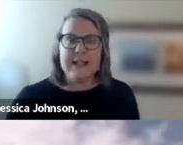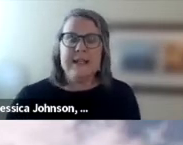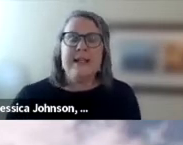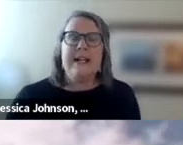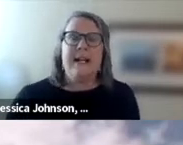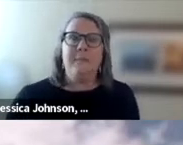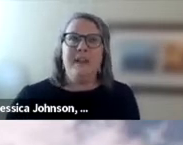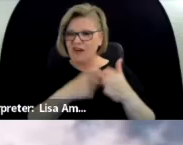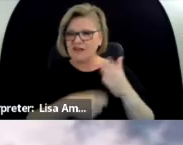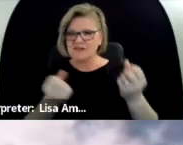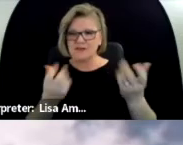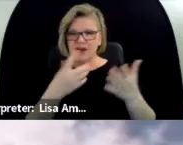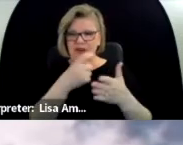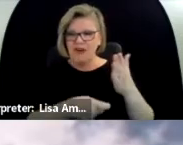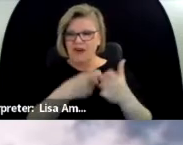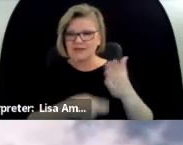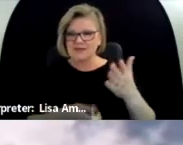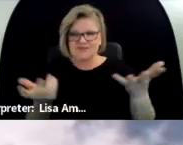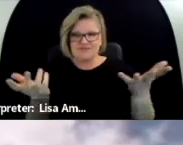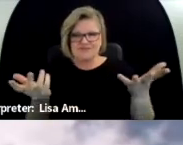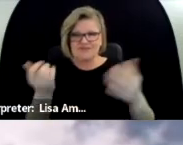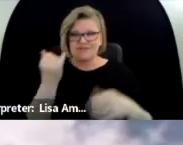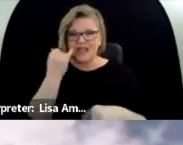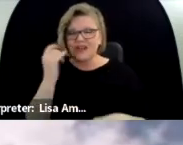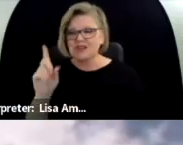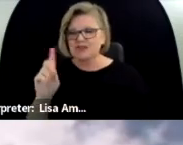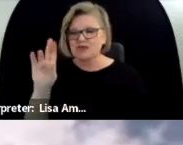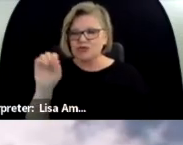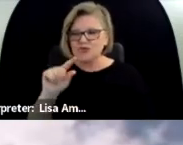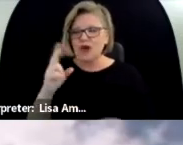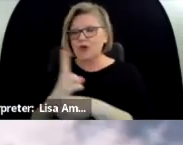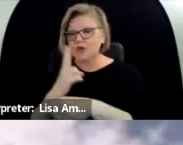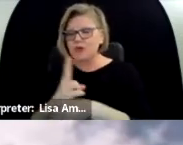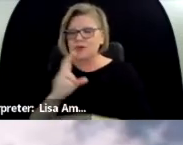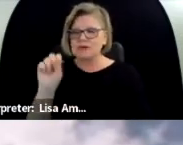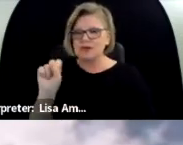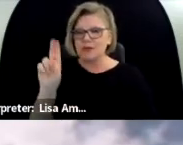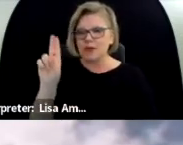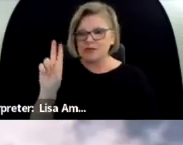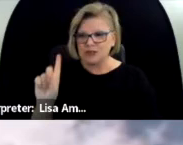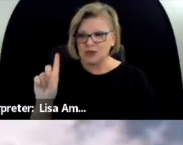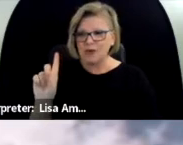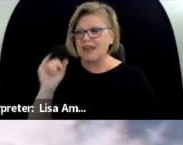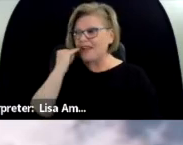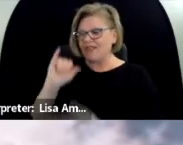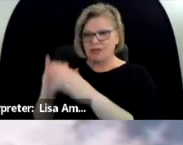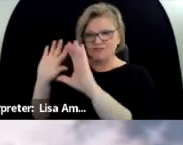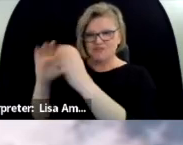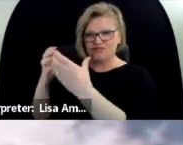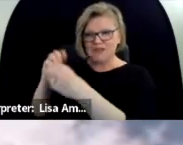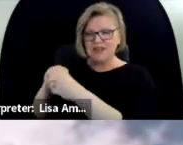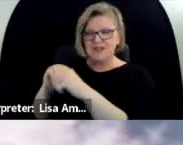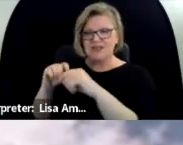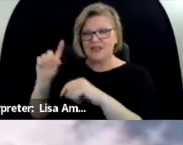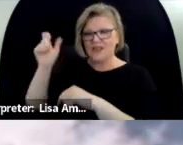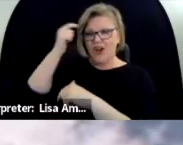cost. If drug use and substance use disorders were a cabinet in the federal government, they would be the 4th largest one